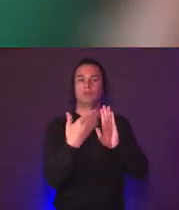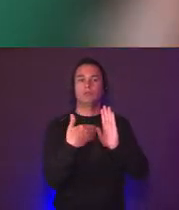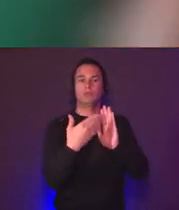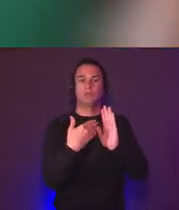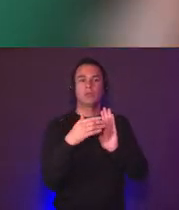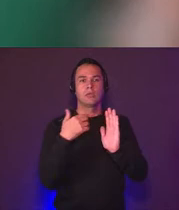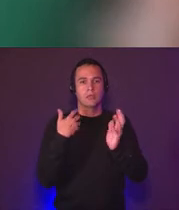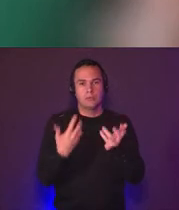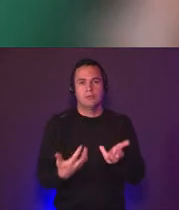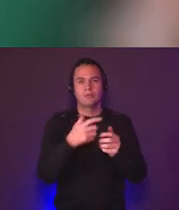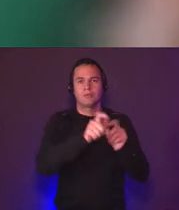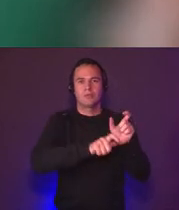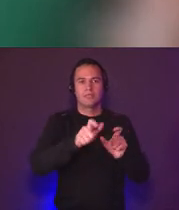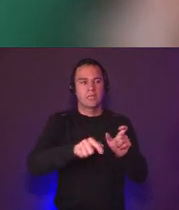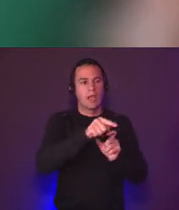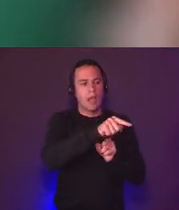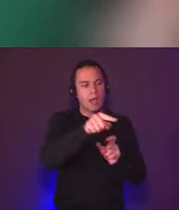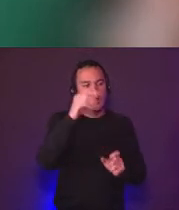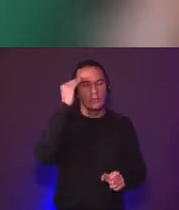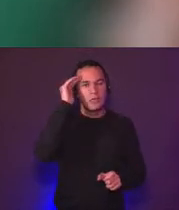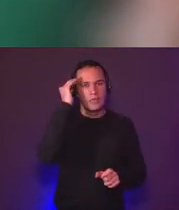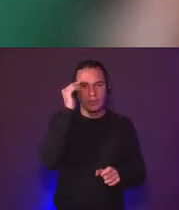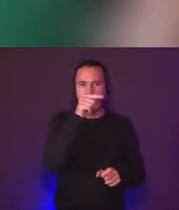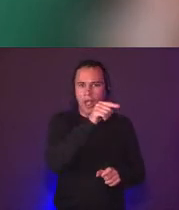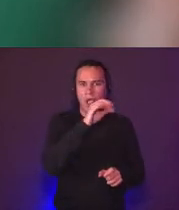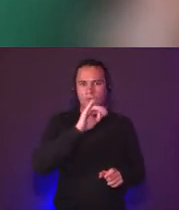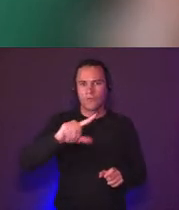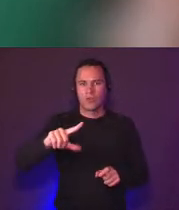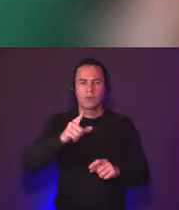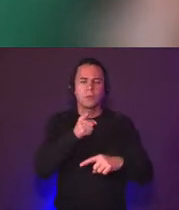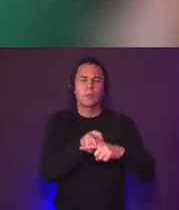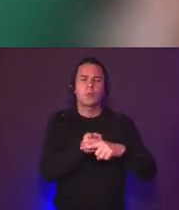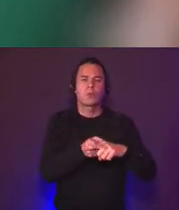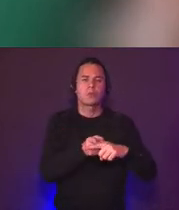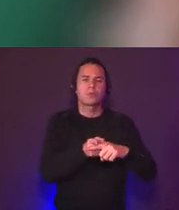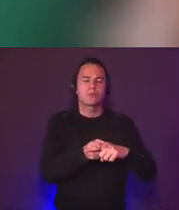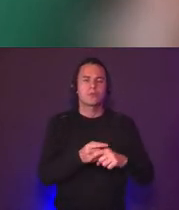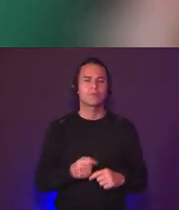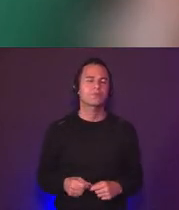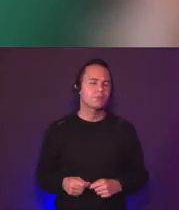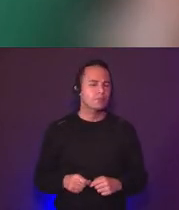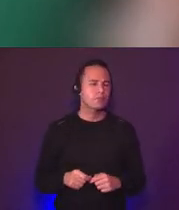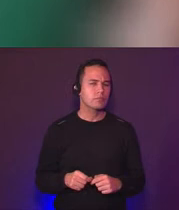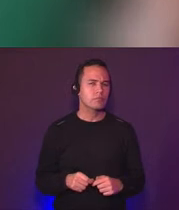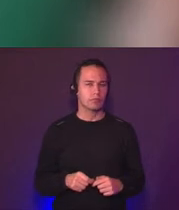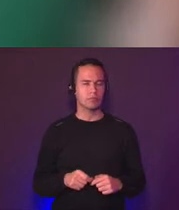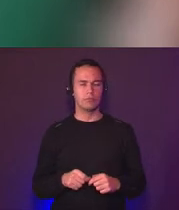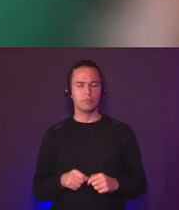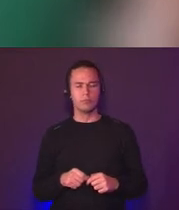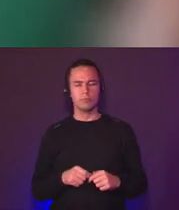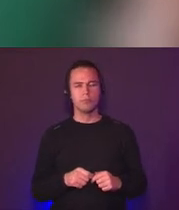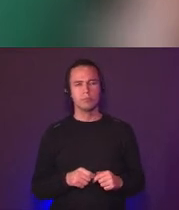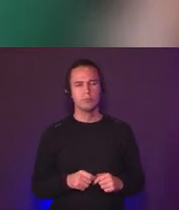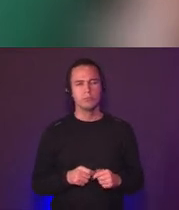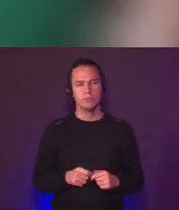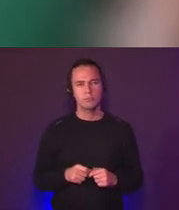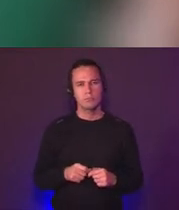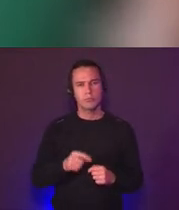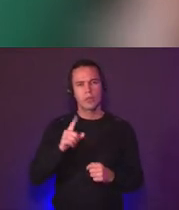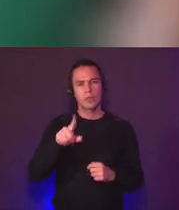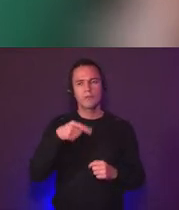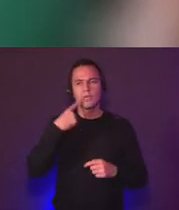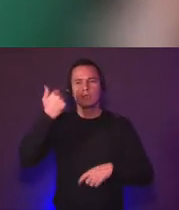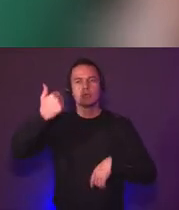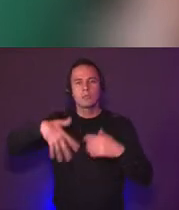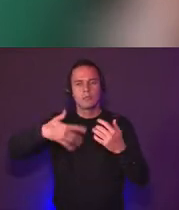you. And I said, we've really been screwing up the reporting on labor issues,